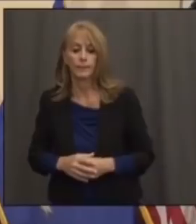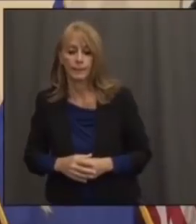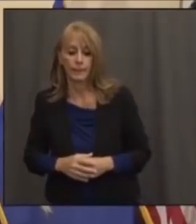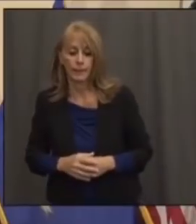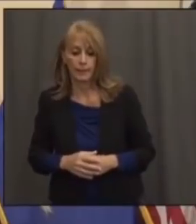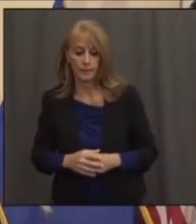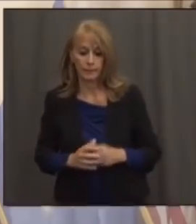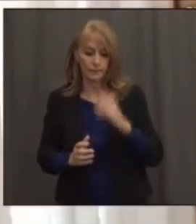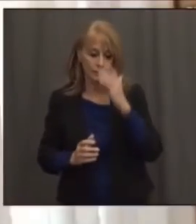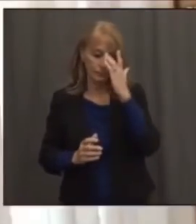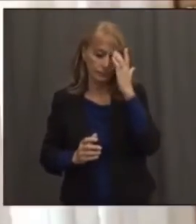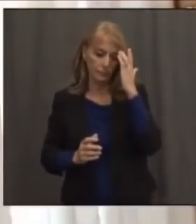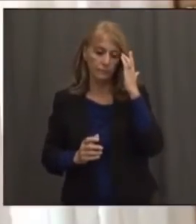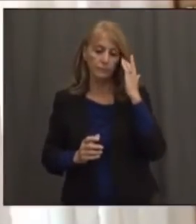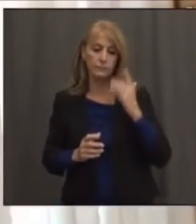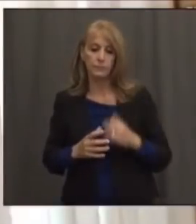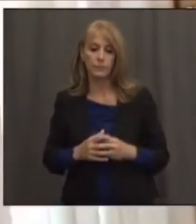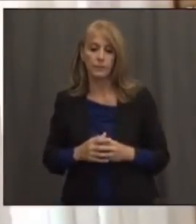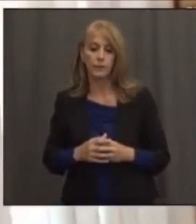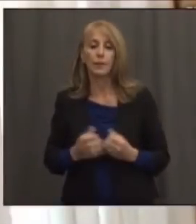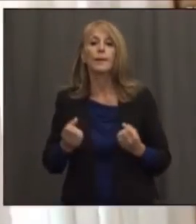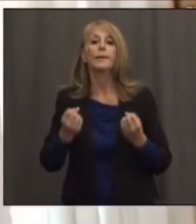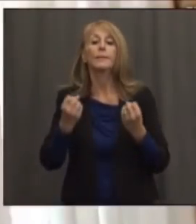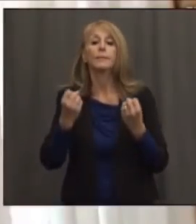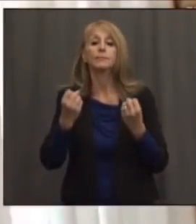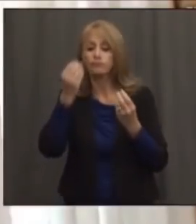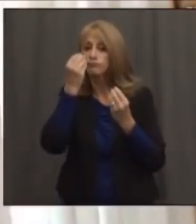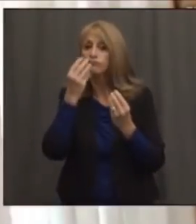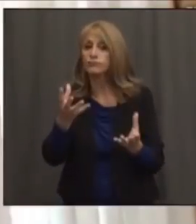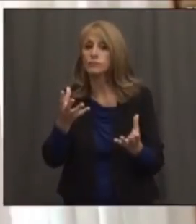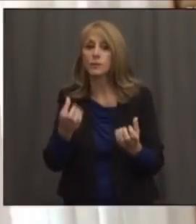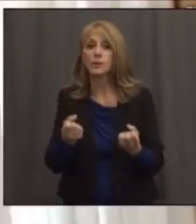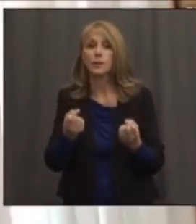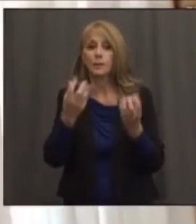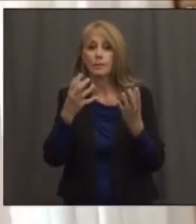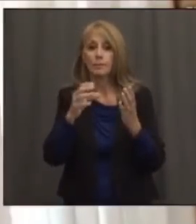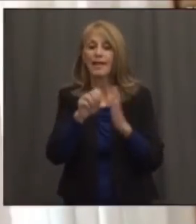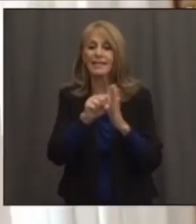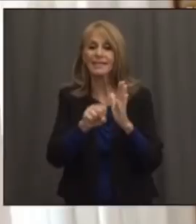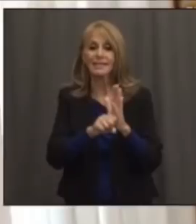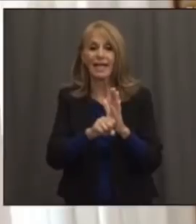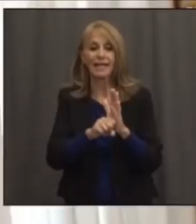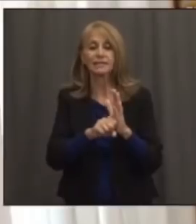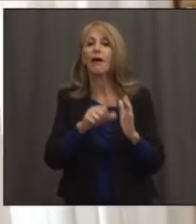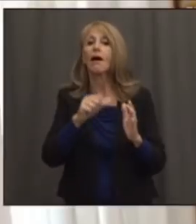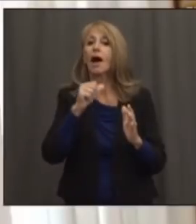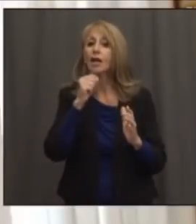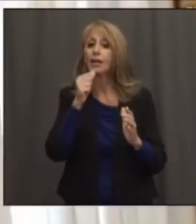think it's been pretty well documented at this point that a lot of states have been undercounting their COVID